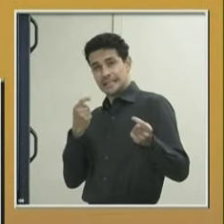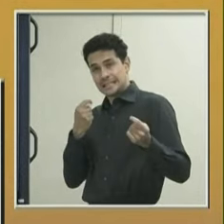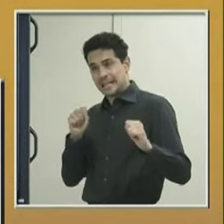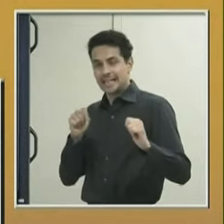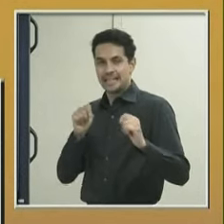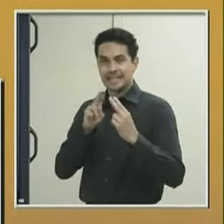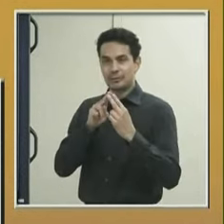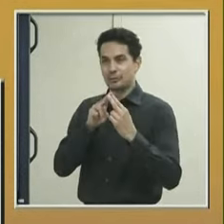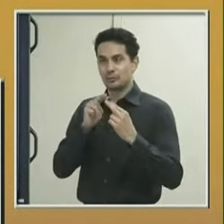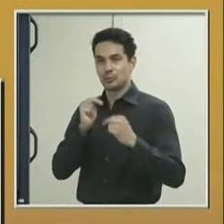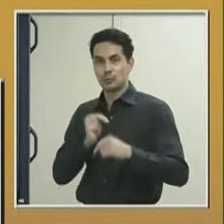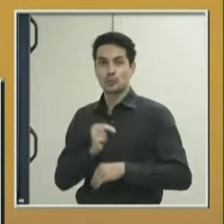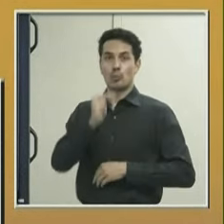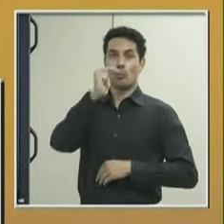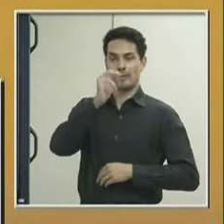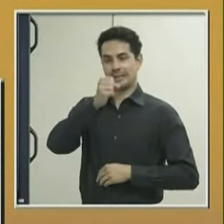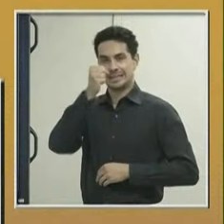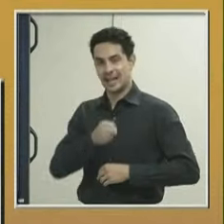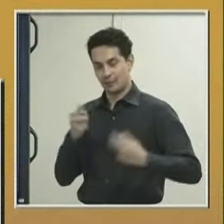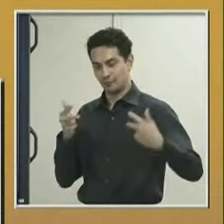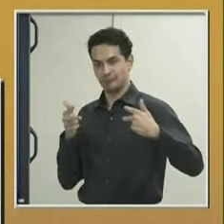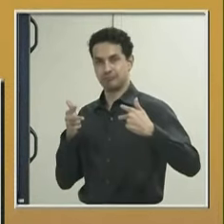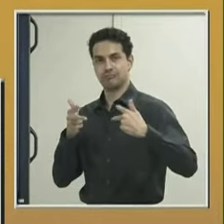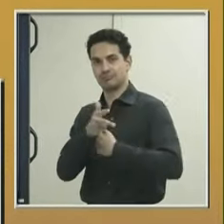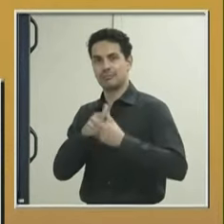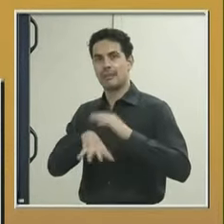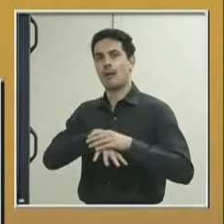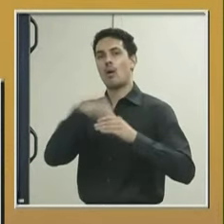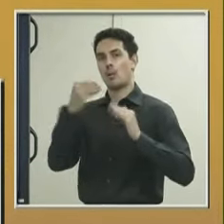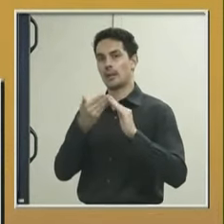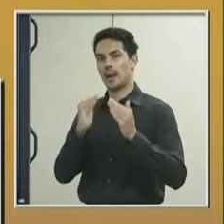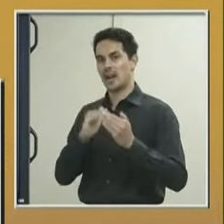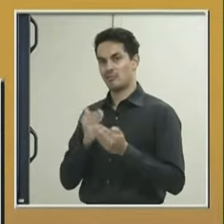either north or south out of town.